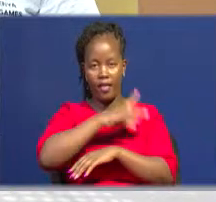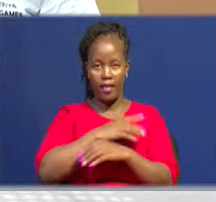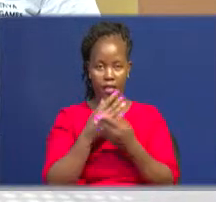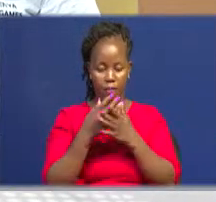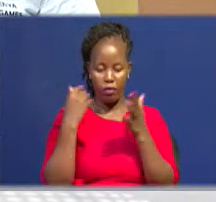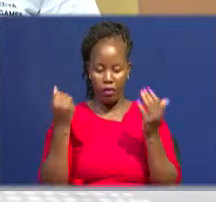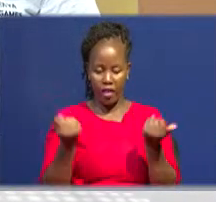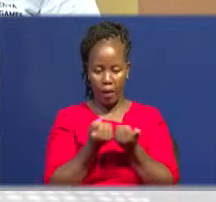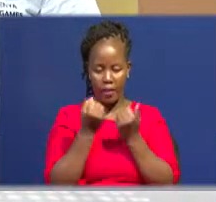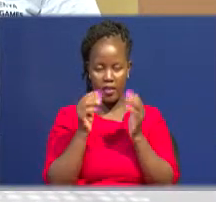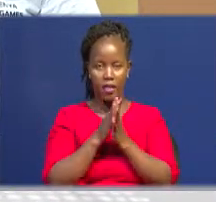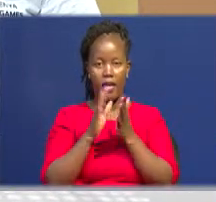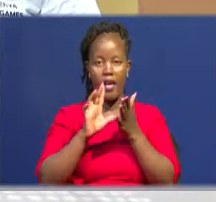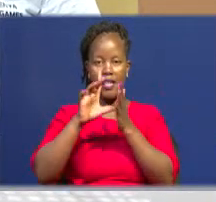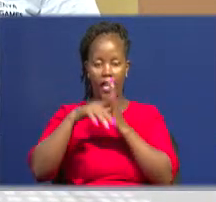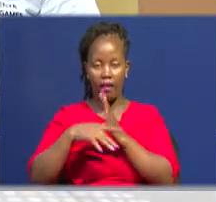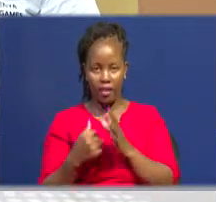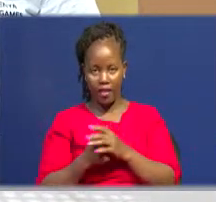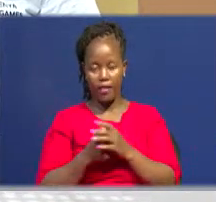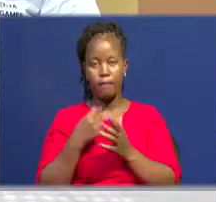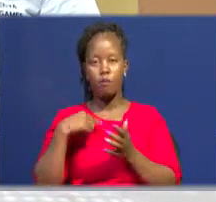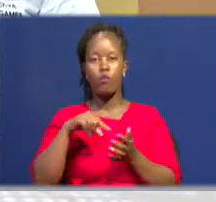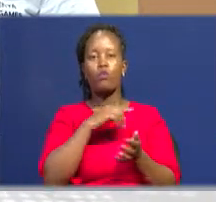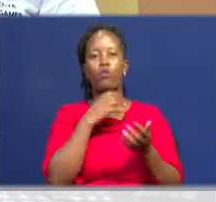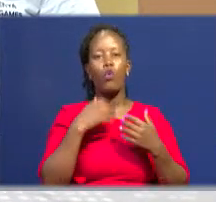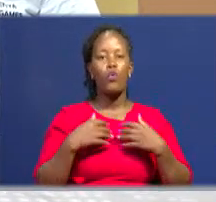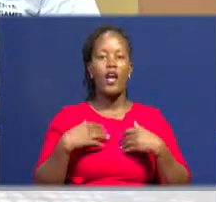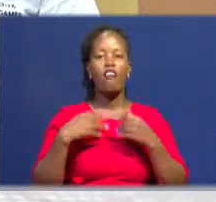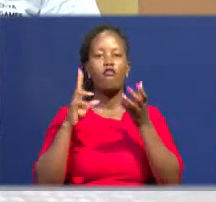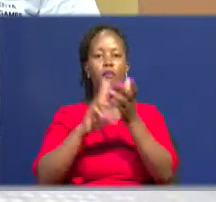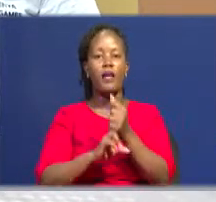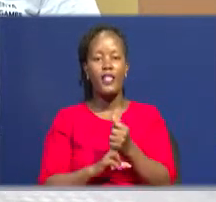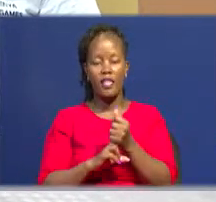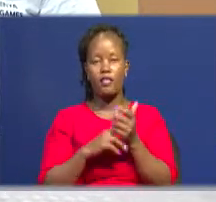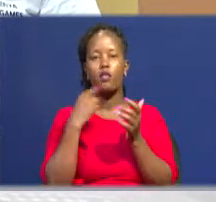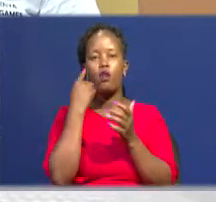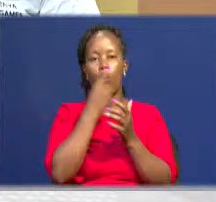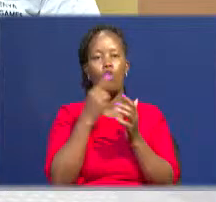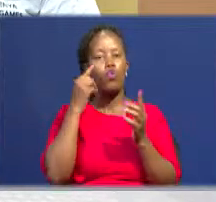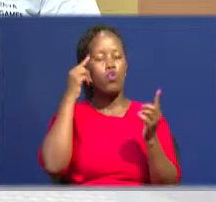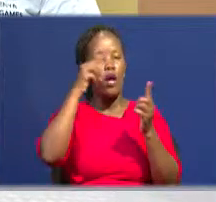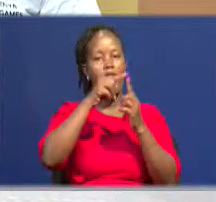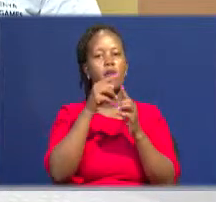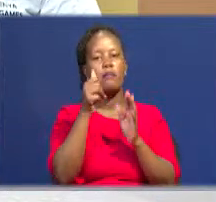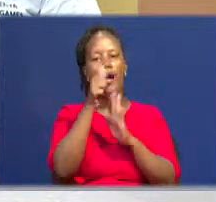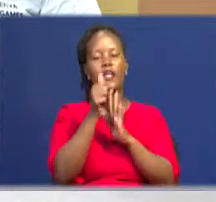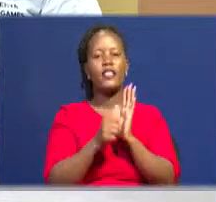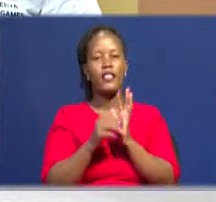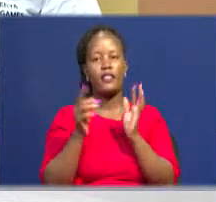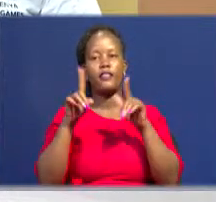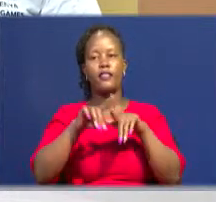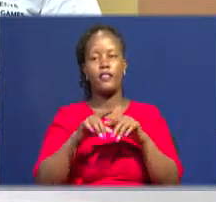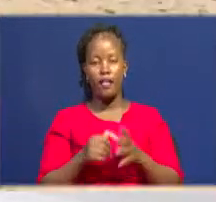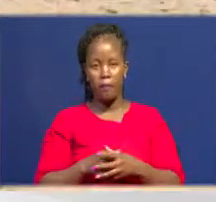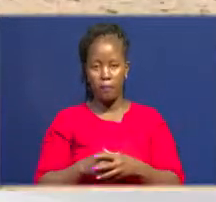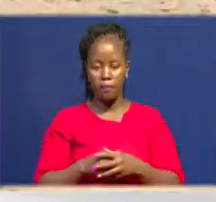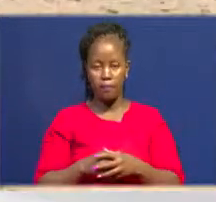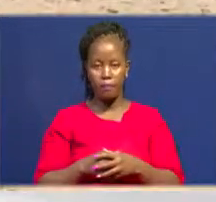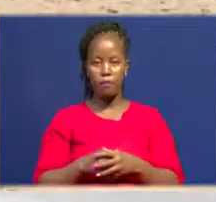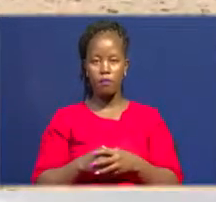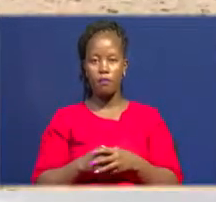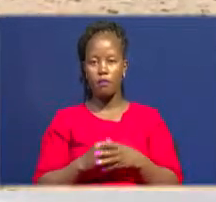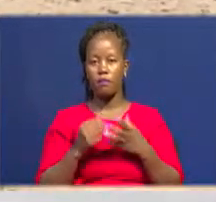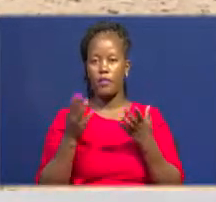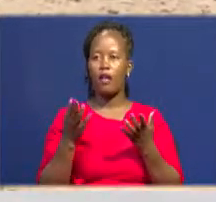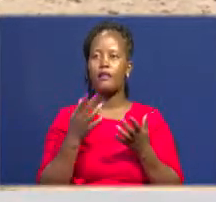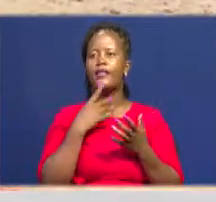afterwards. So for us, we've been able to find partners that are coming together and they are pushing towards the same agenda. Susan, let me talk